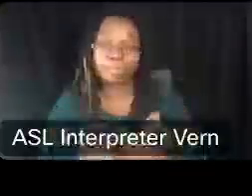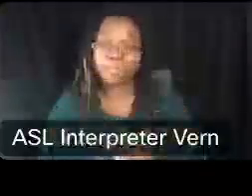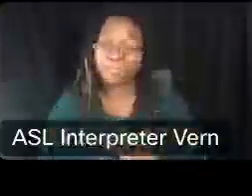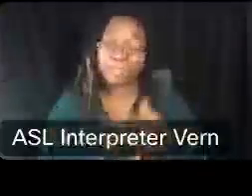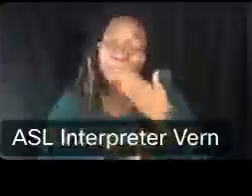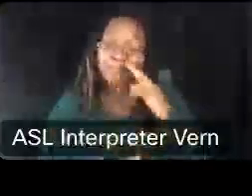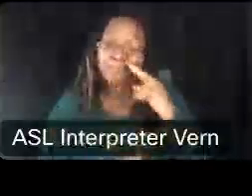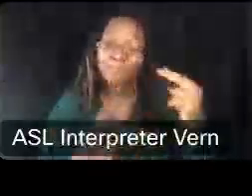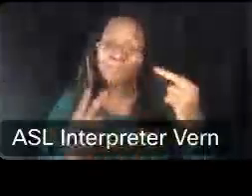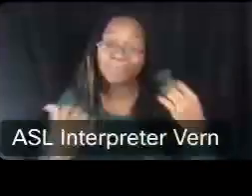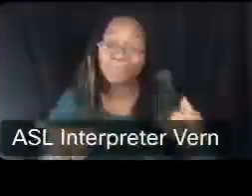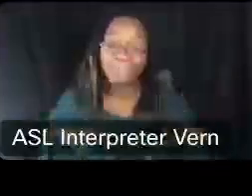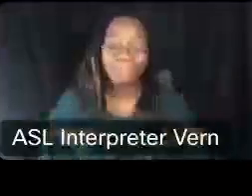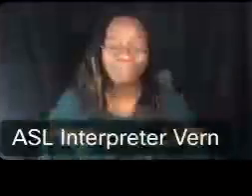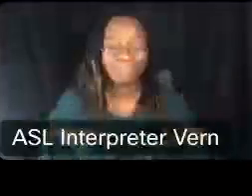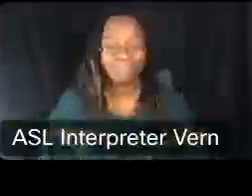joining us.